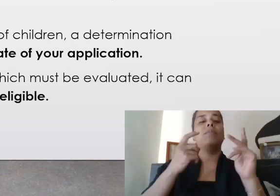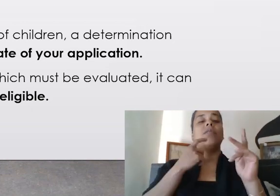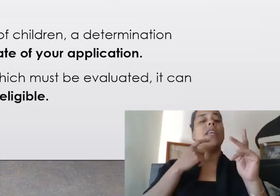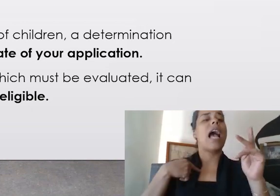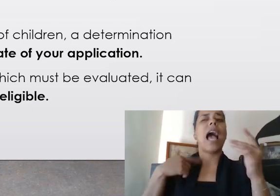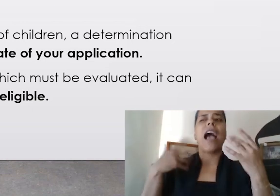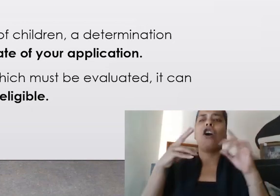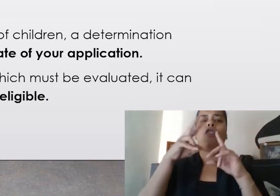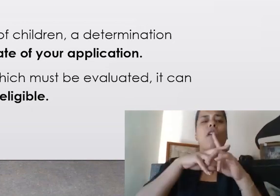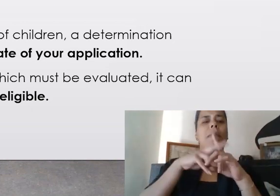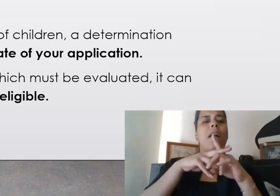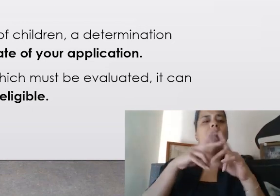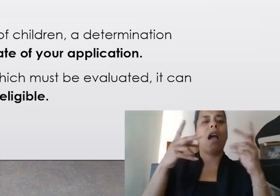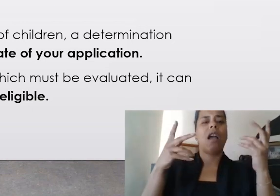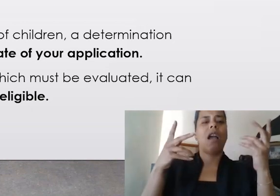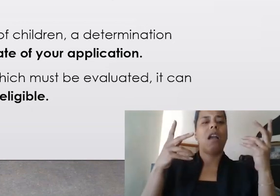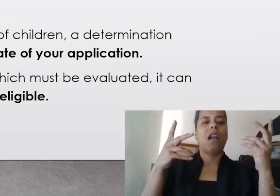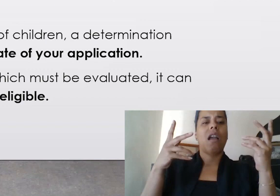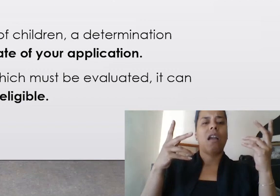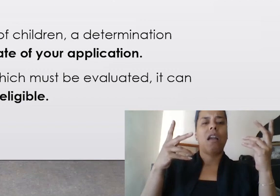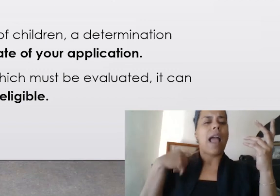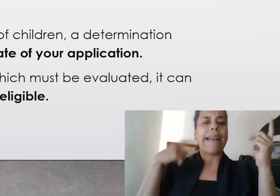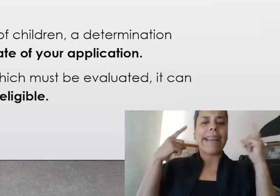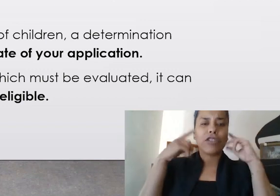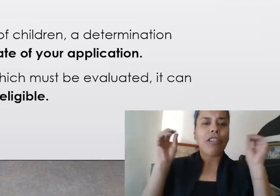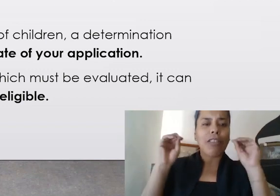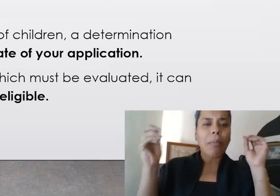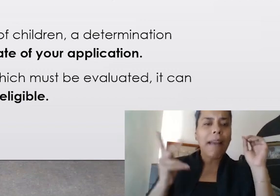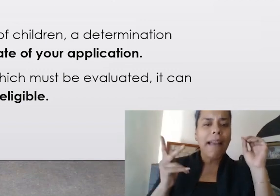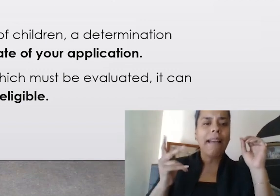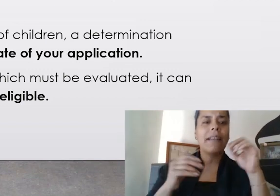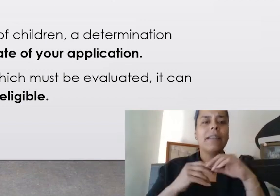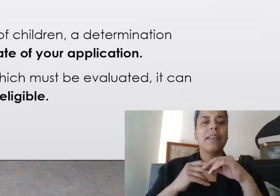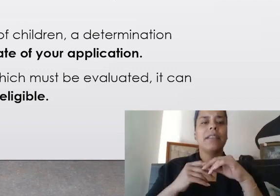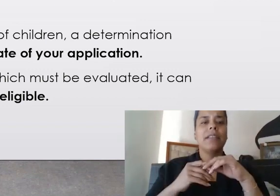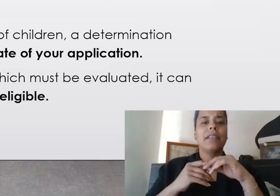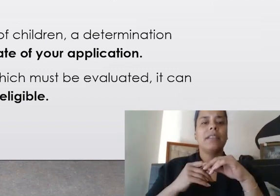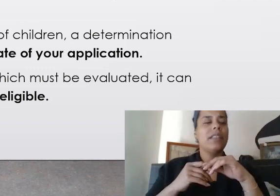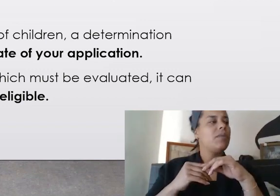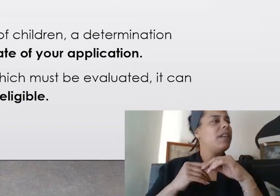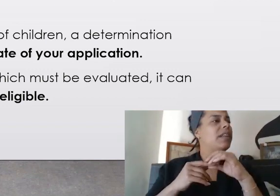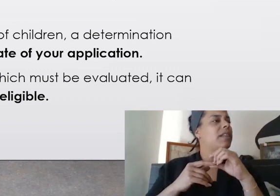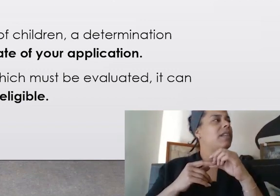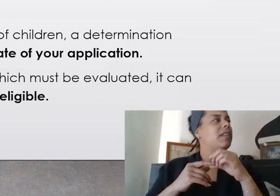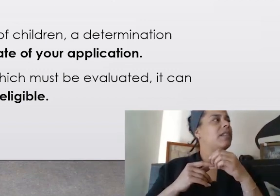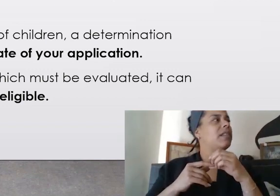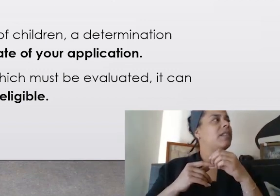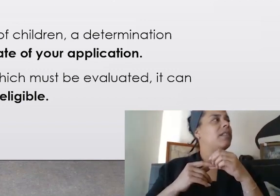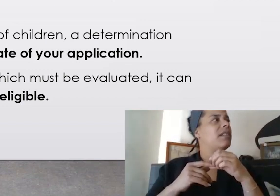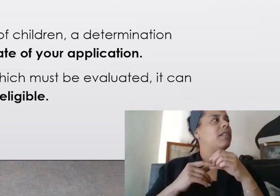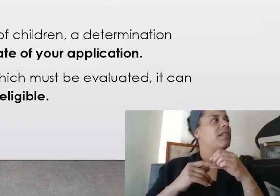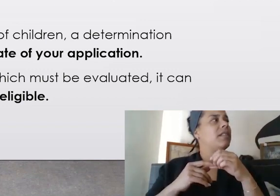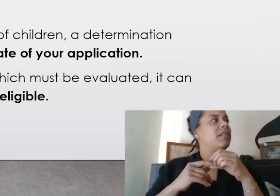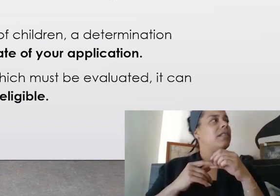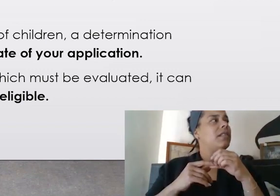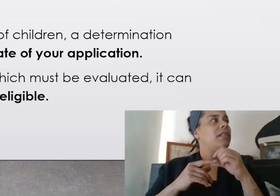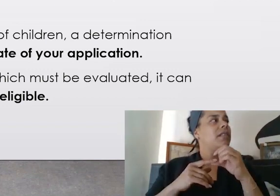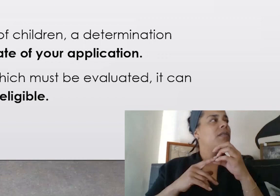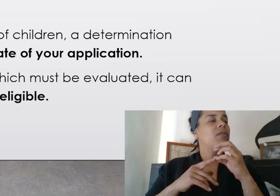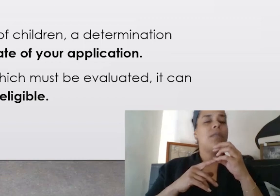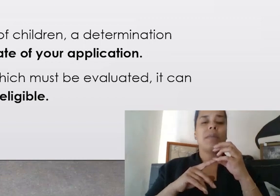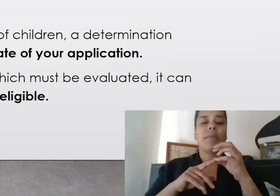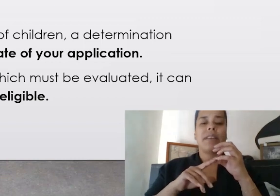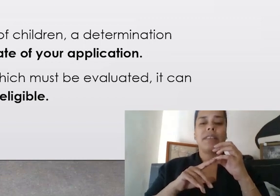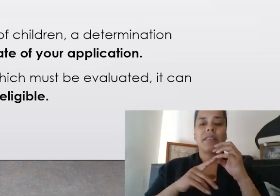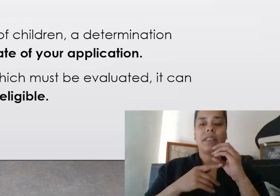back. There is a period of determination that Medicaid has in